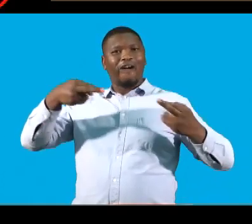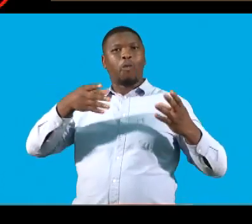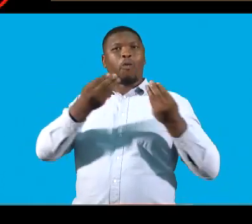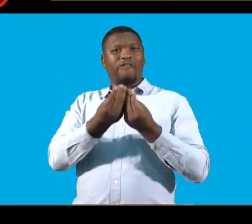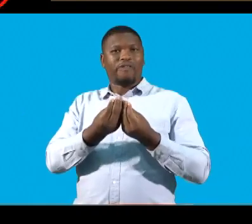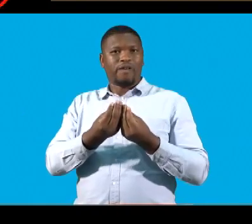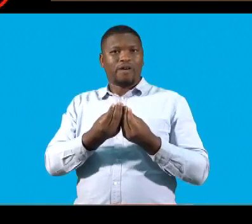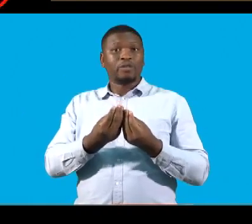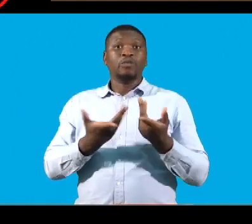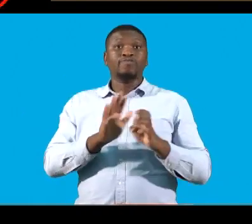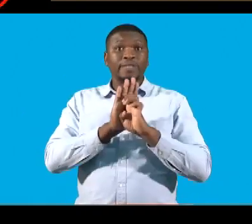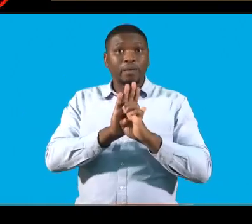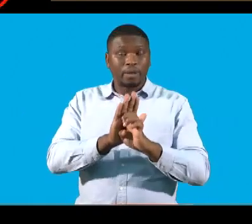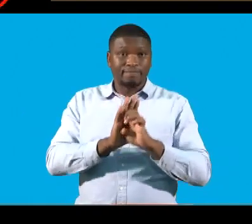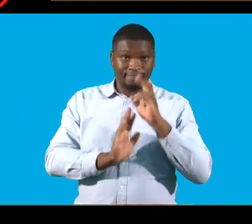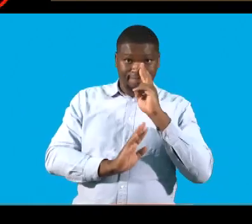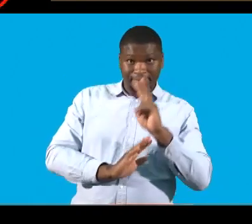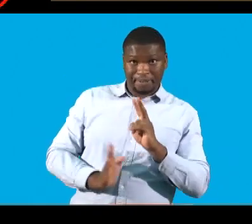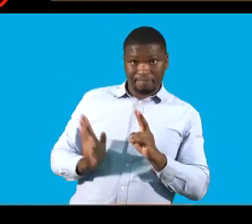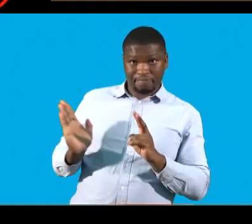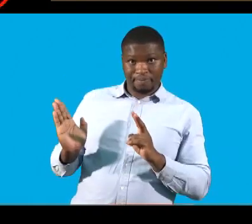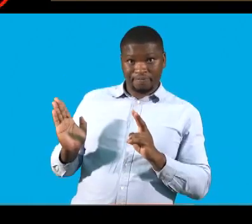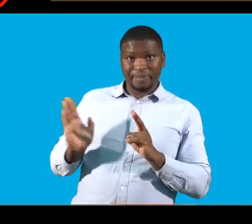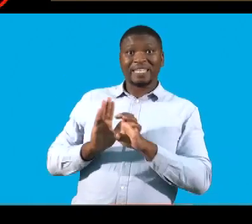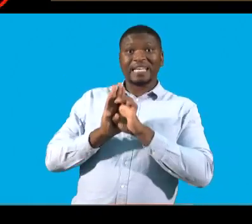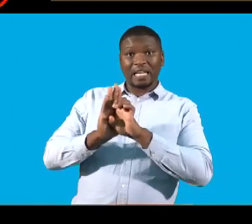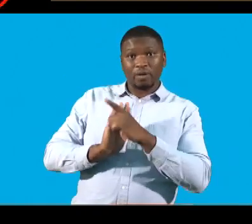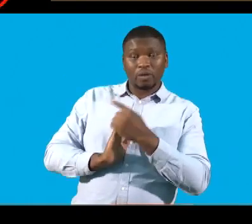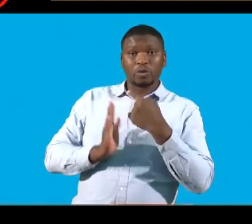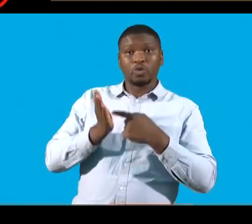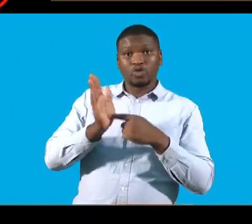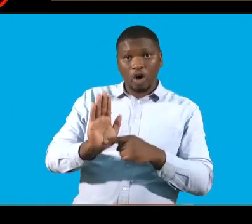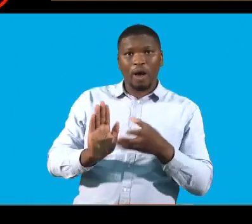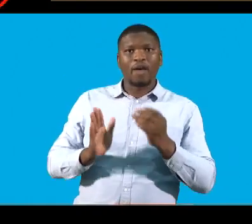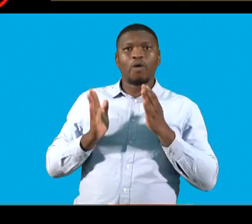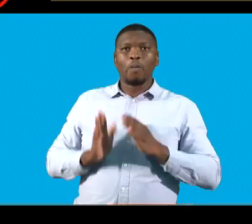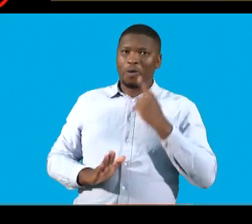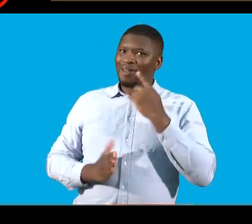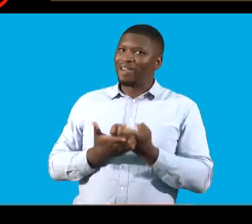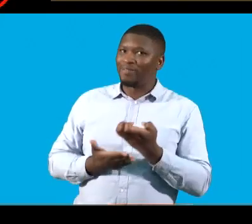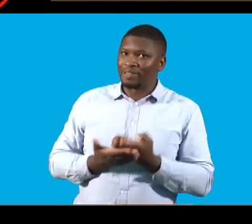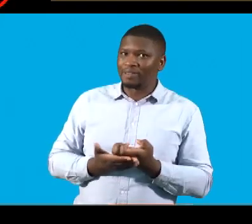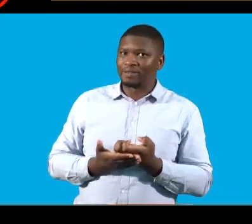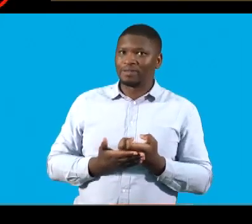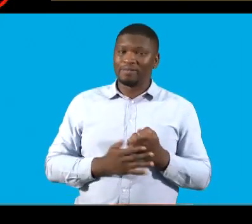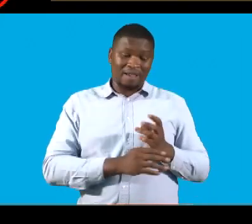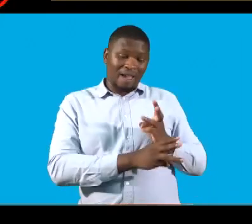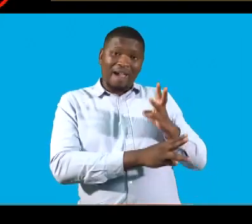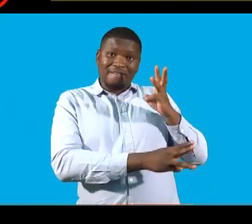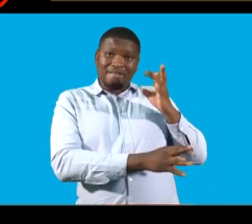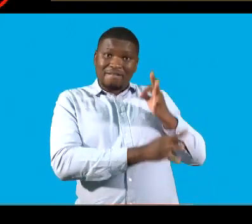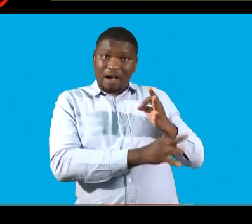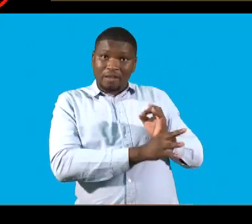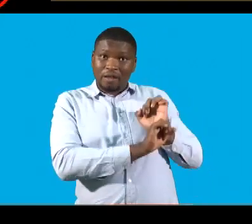with each other. So, for example, you see, that indicates to us that we are providing evidence.